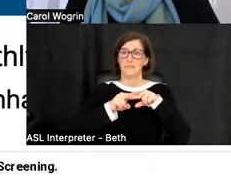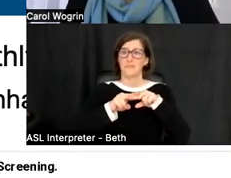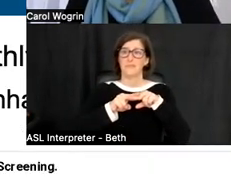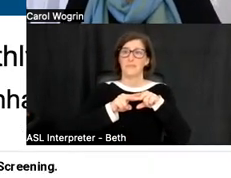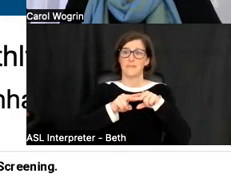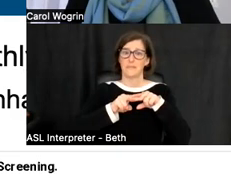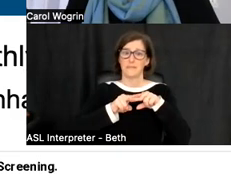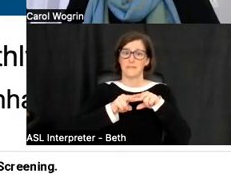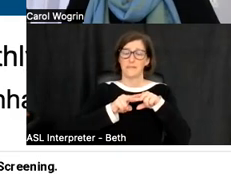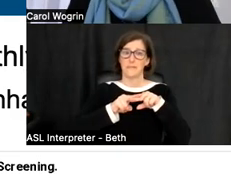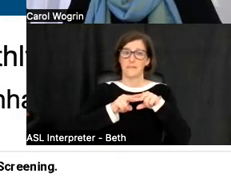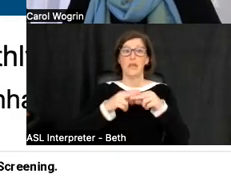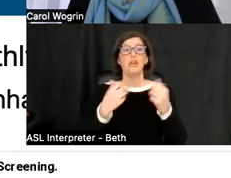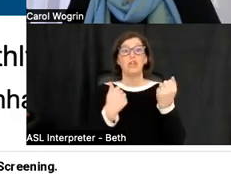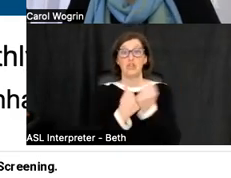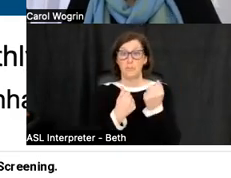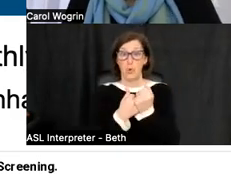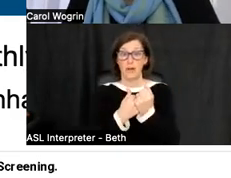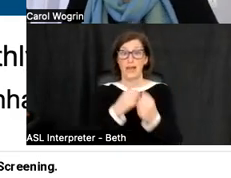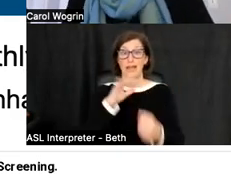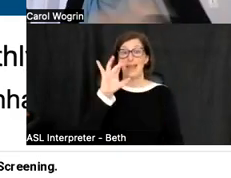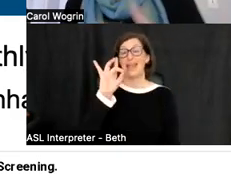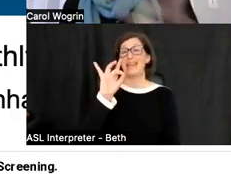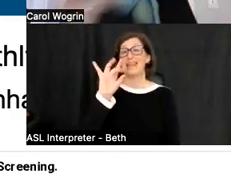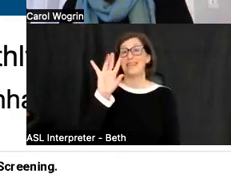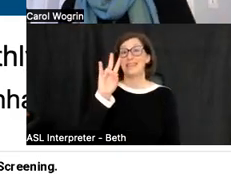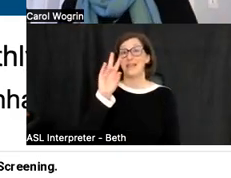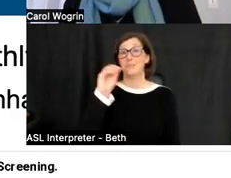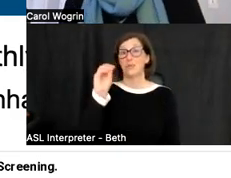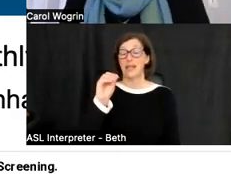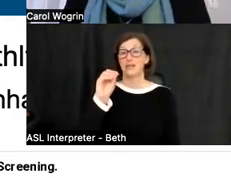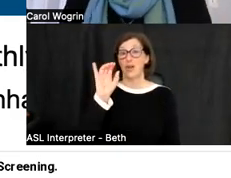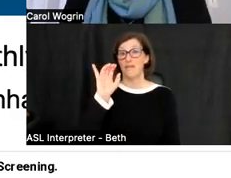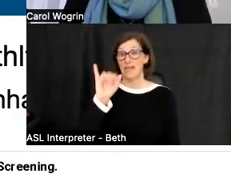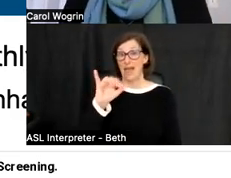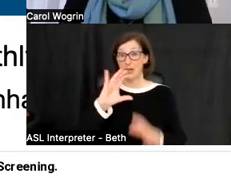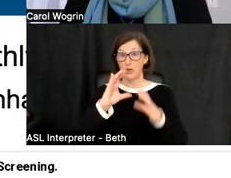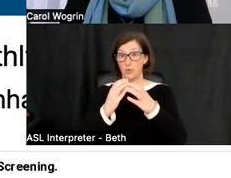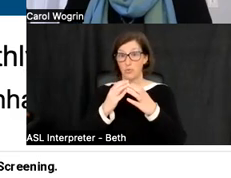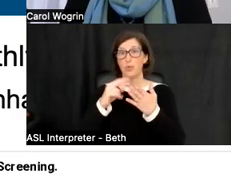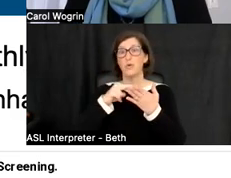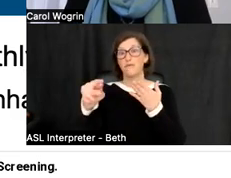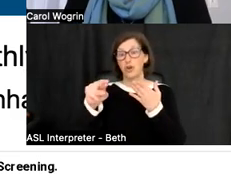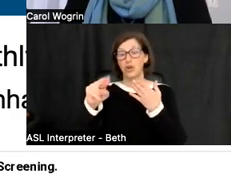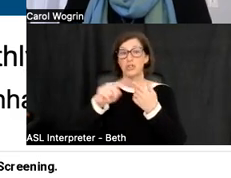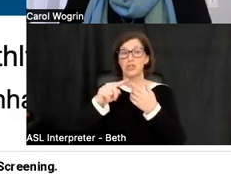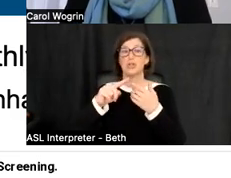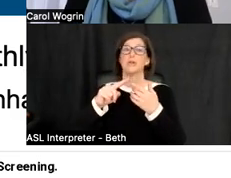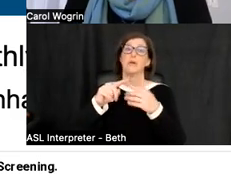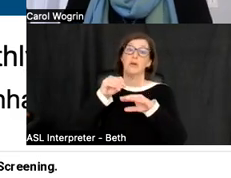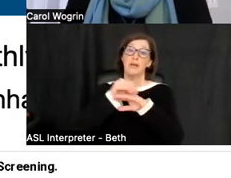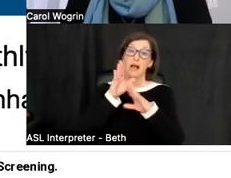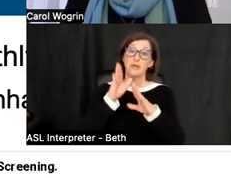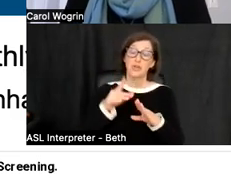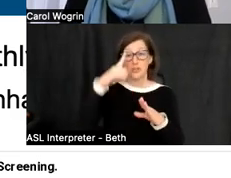increased support, and 87% of them were referred on to primary counselors, to mental